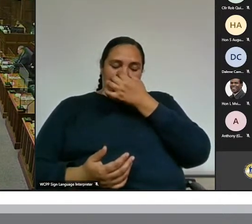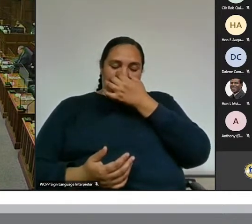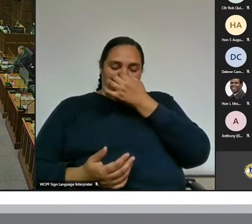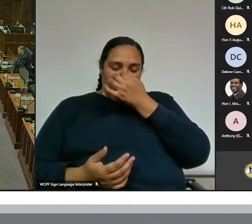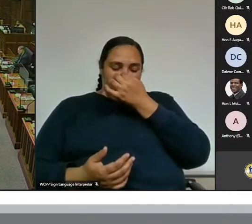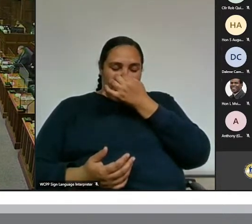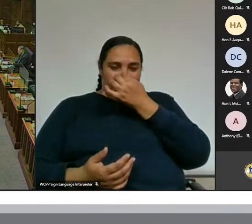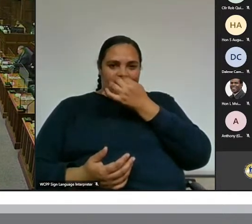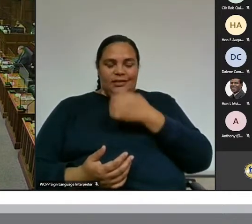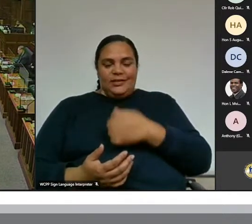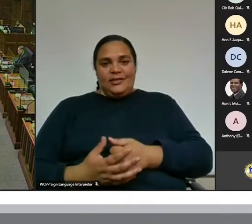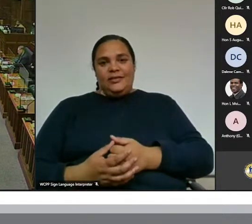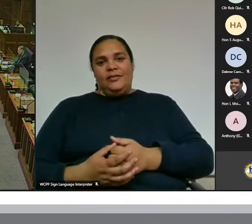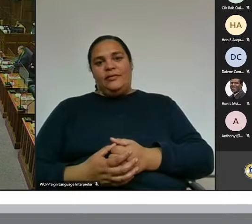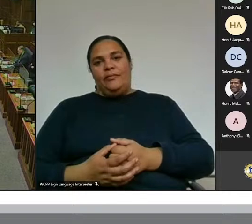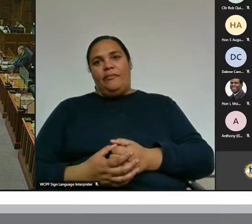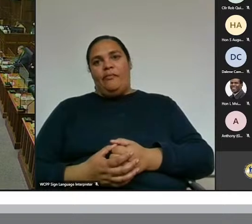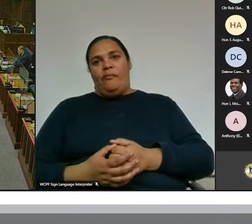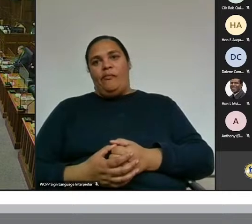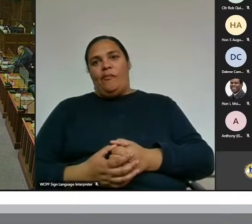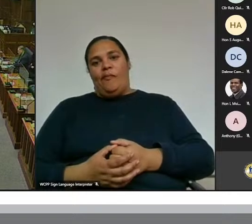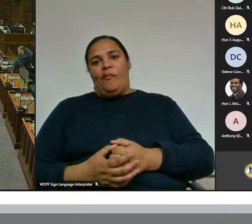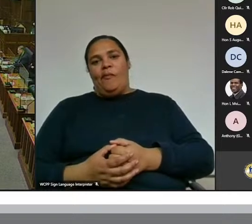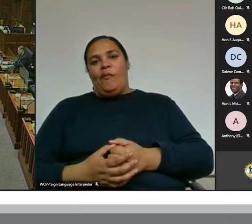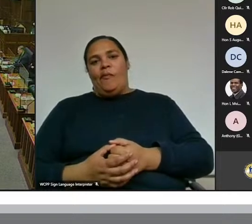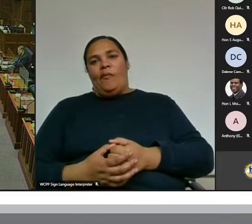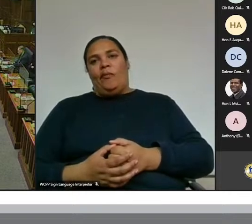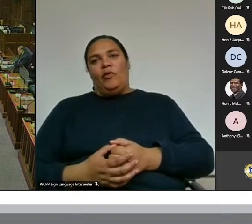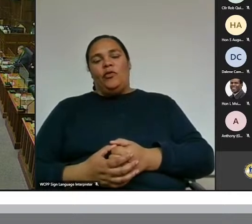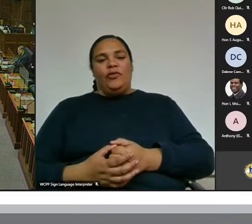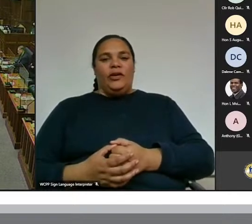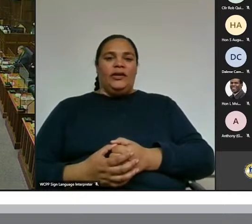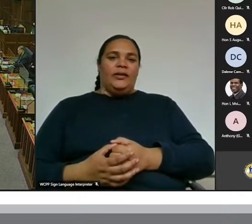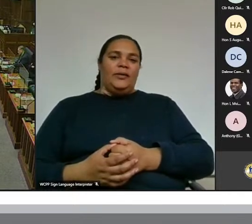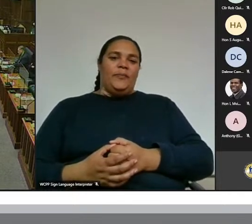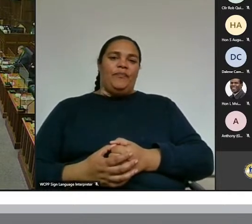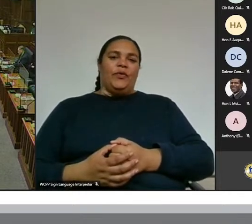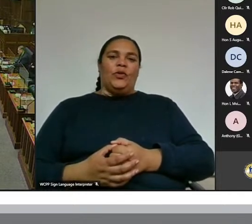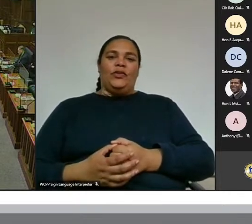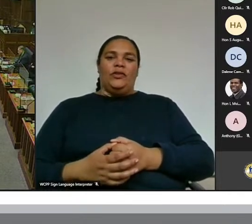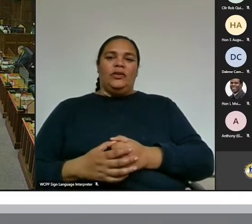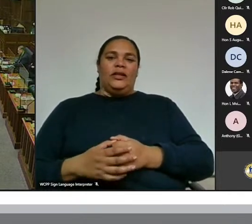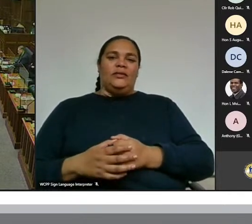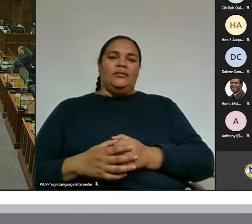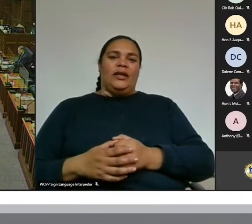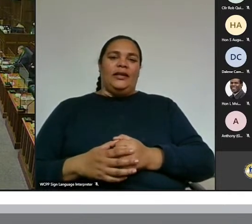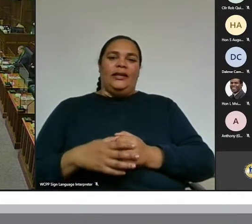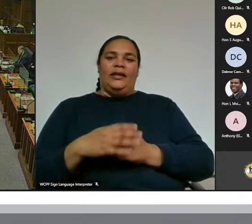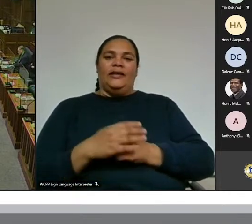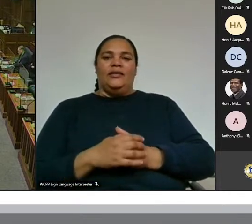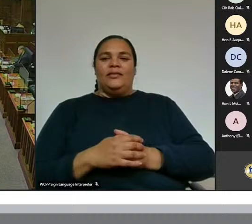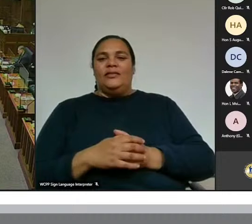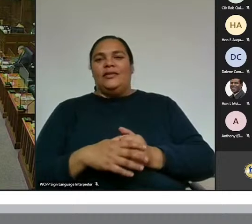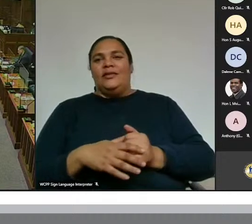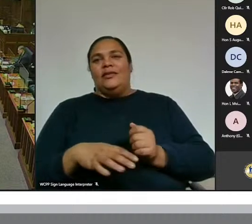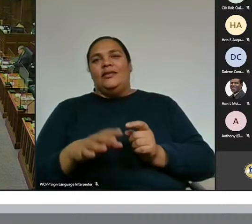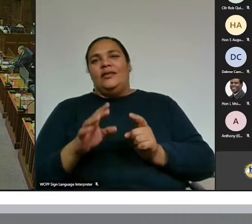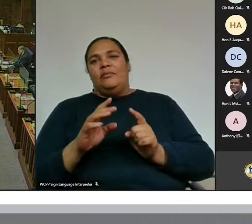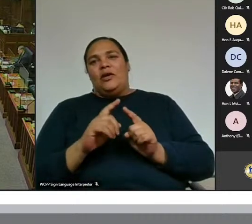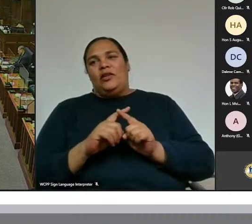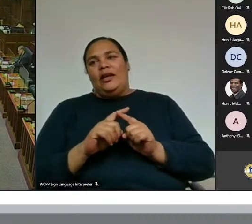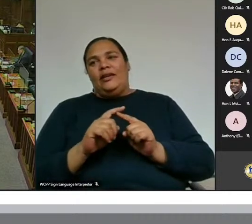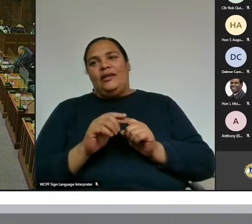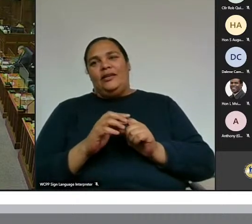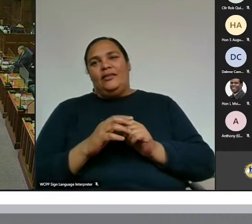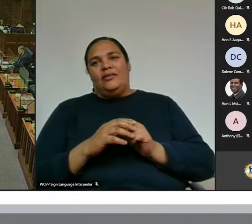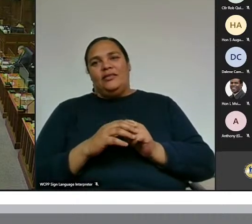from provincial side, analysis needs to be done, and truck stops positions needs to be identified.